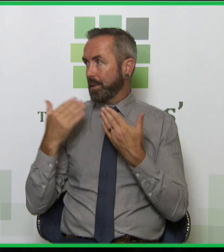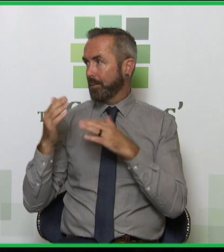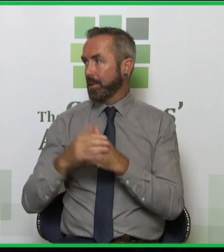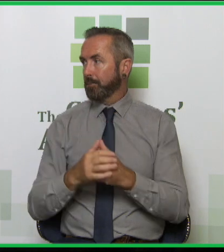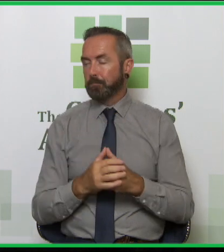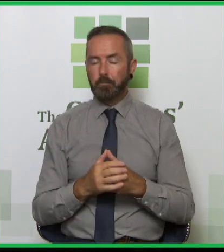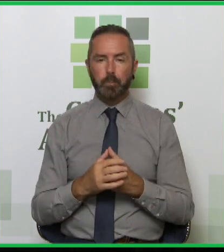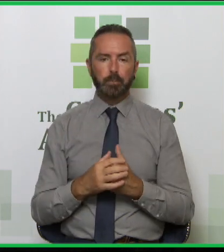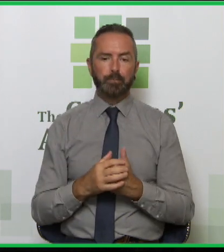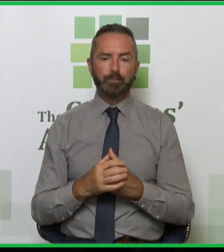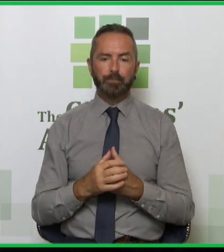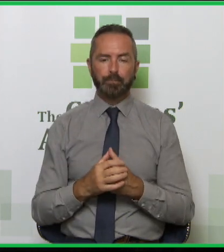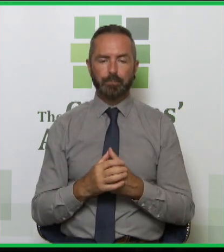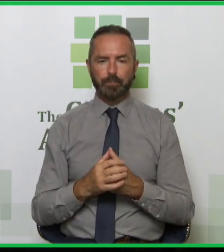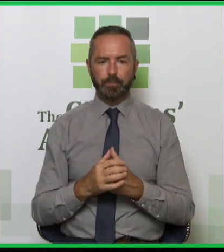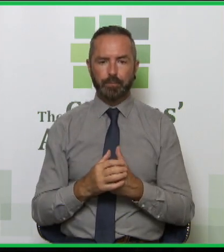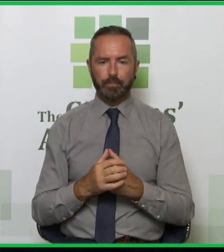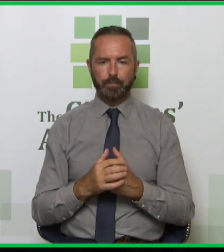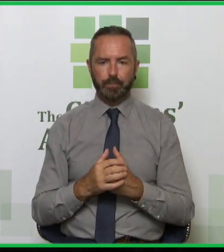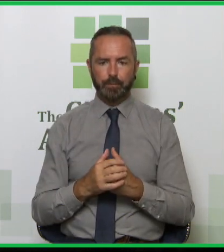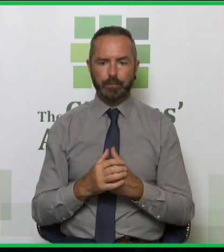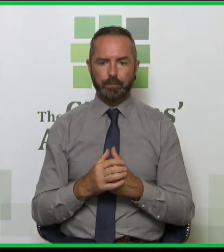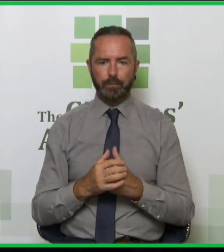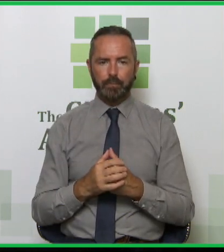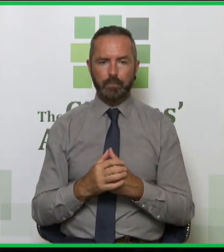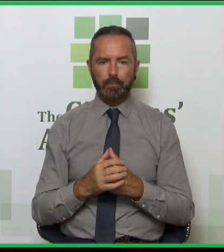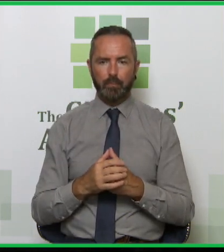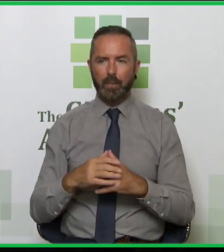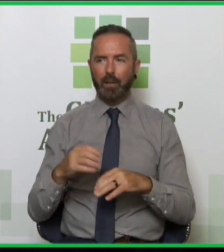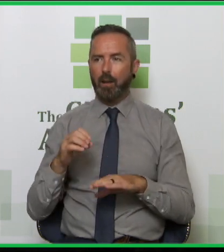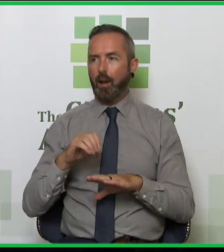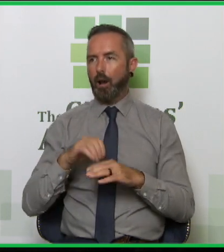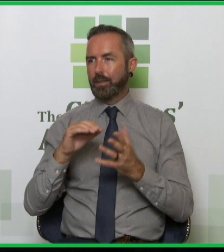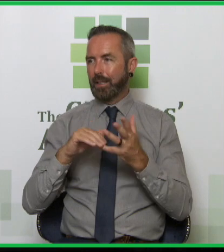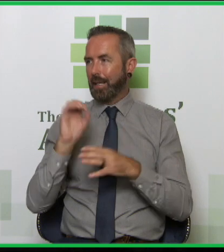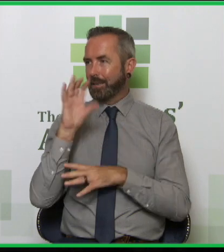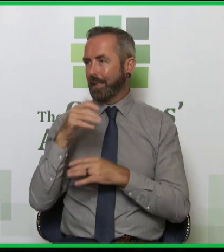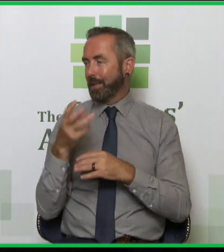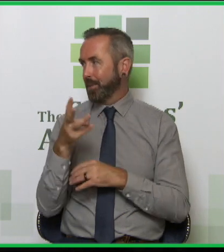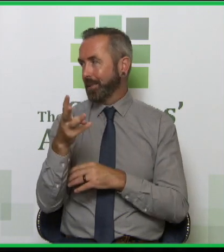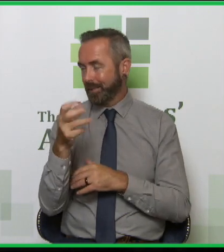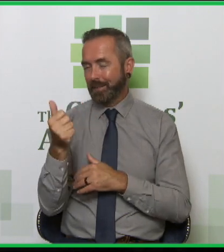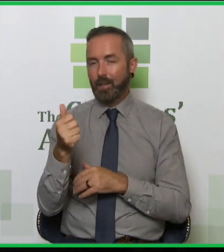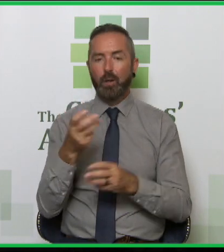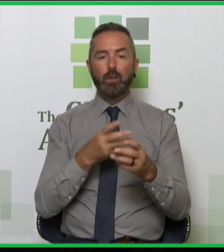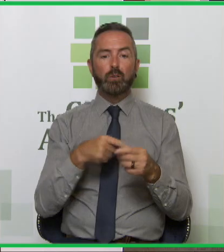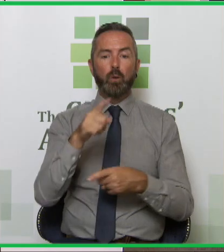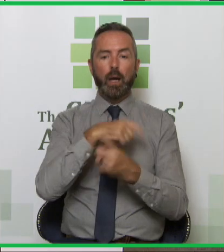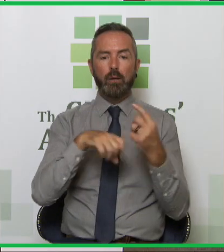Please. And then our staff work on the last slide almost. They work very closely with local and national